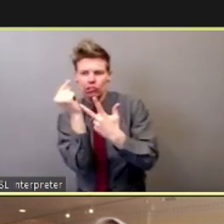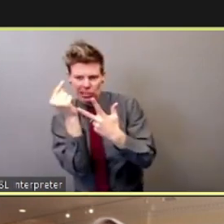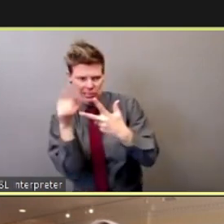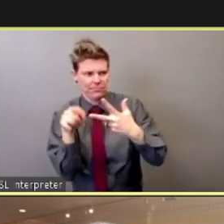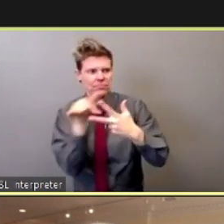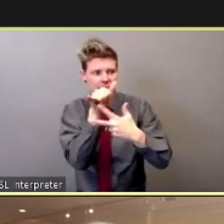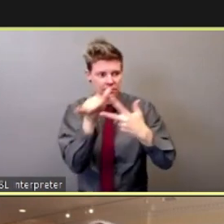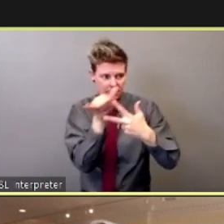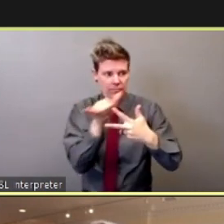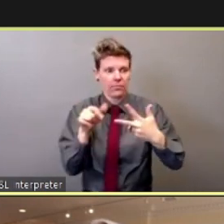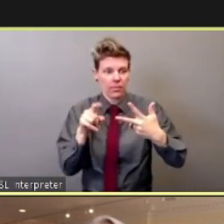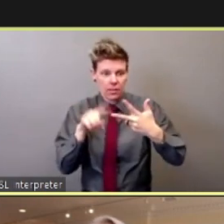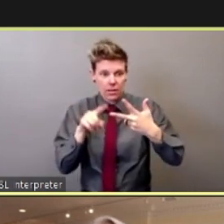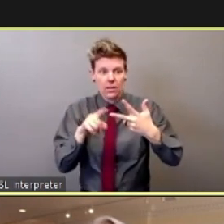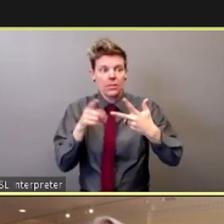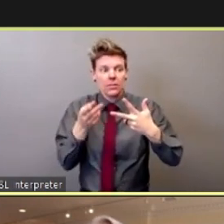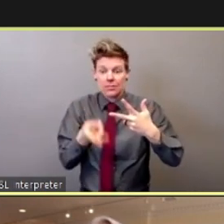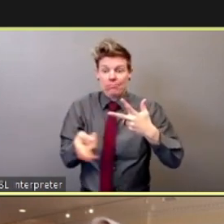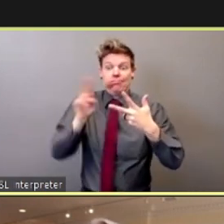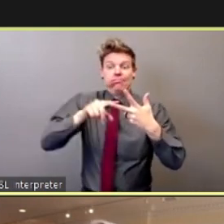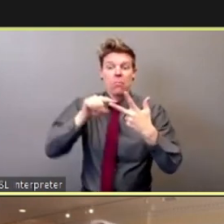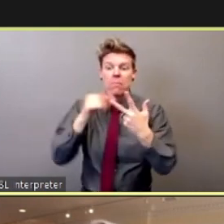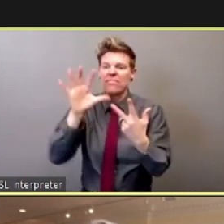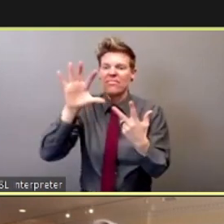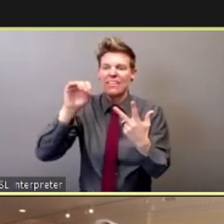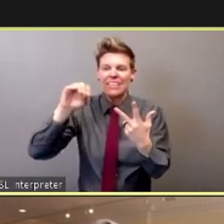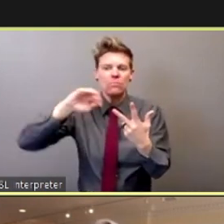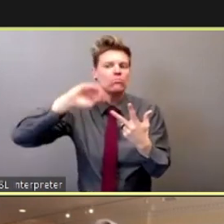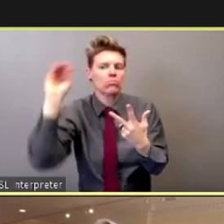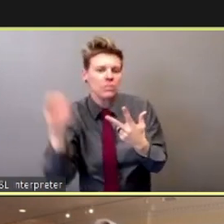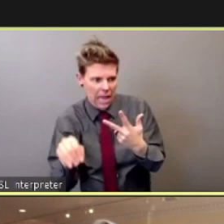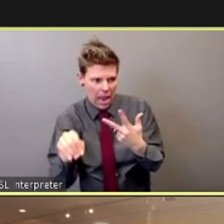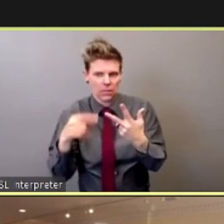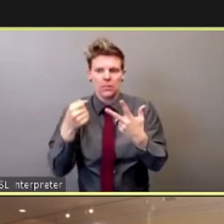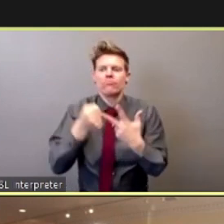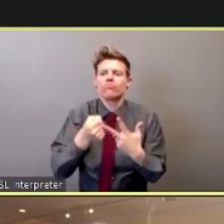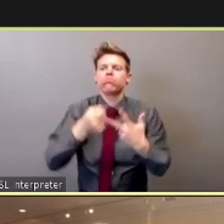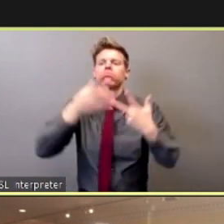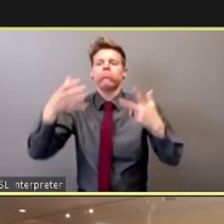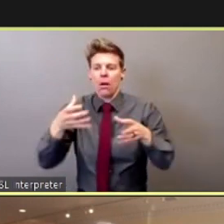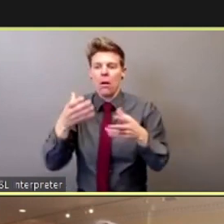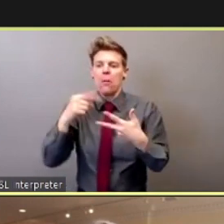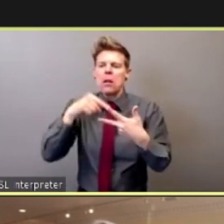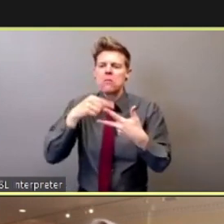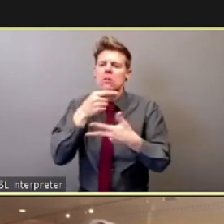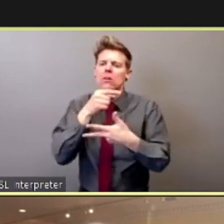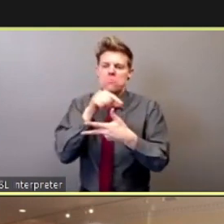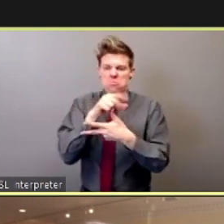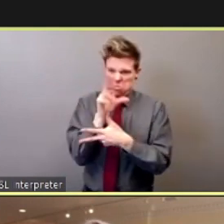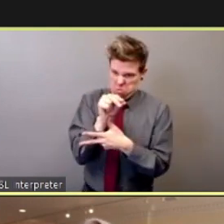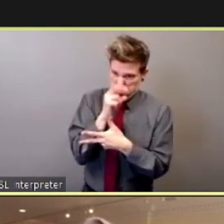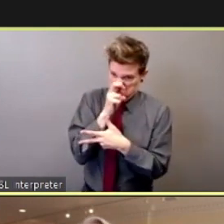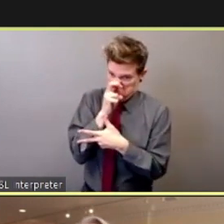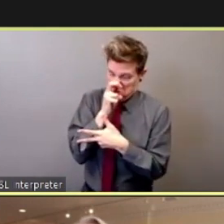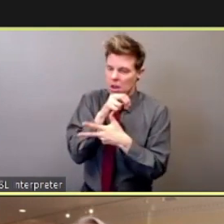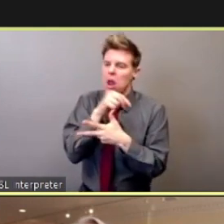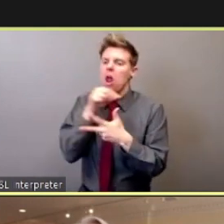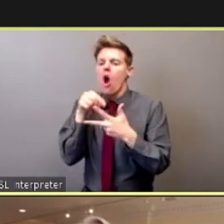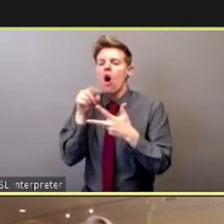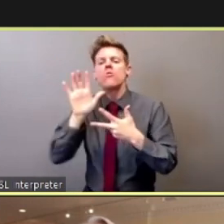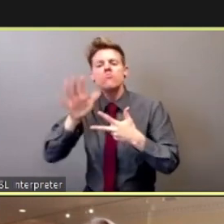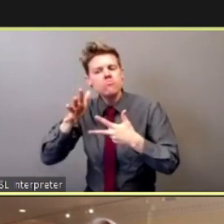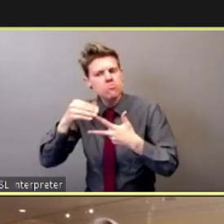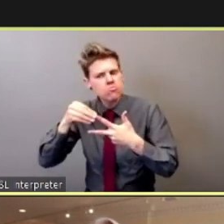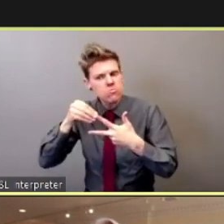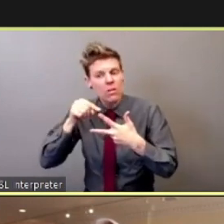to 50%. So we're adding more people. And the reason that we do that, right, in this incremental strategy